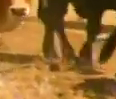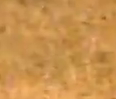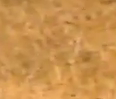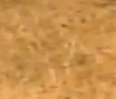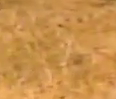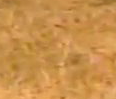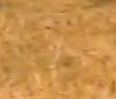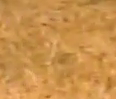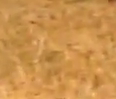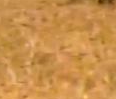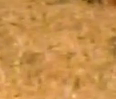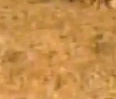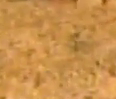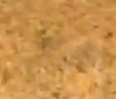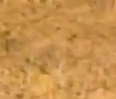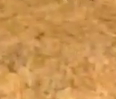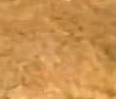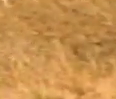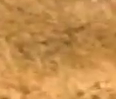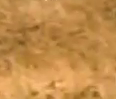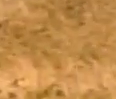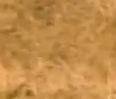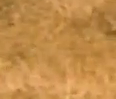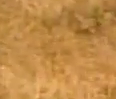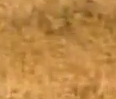of others, now turned armed bandits.